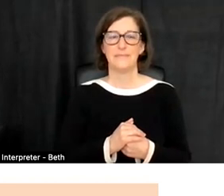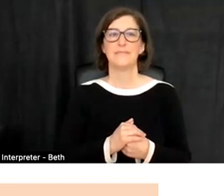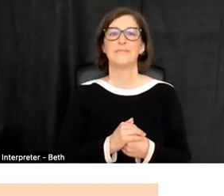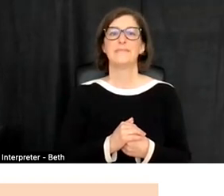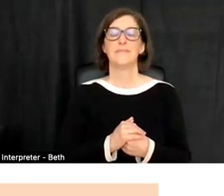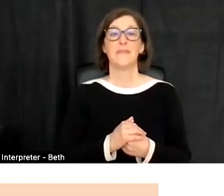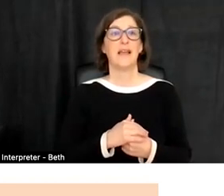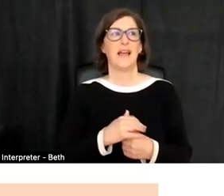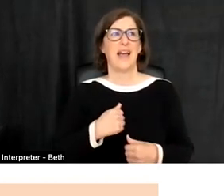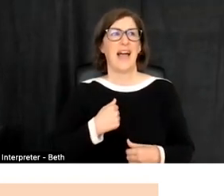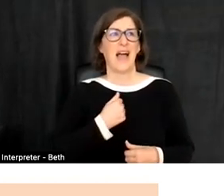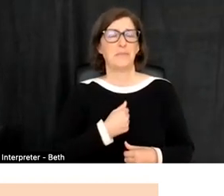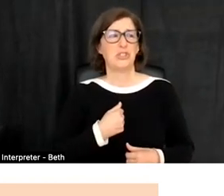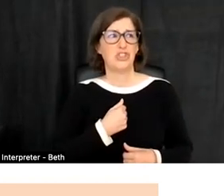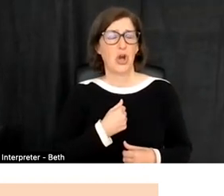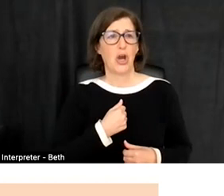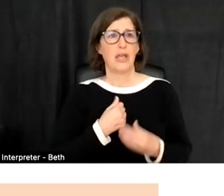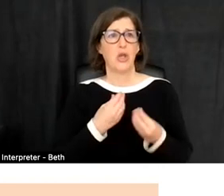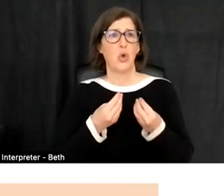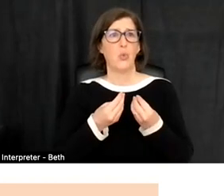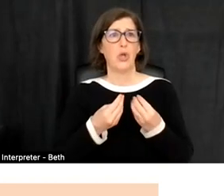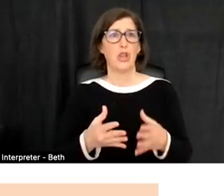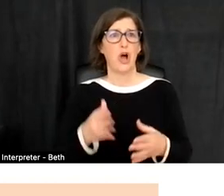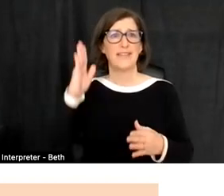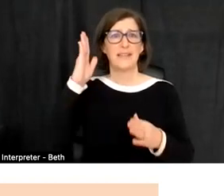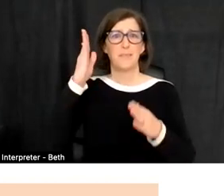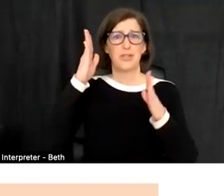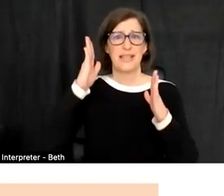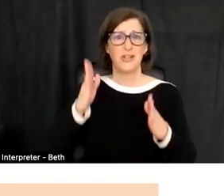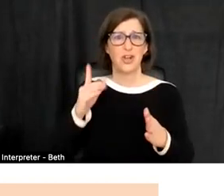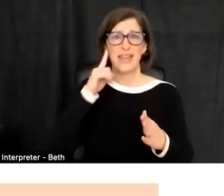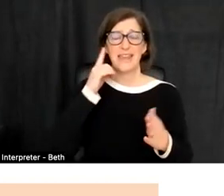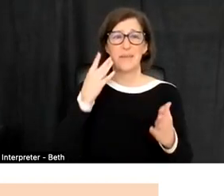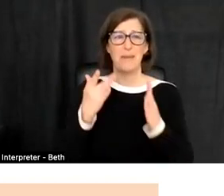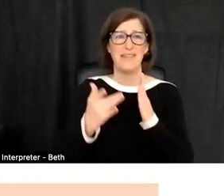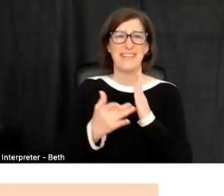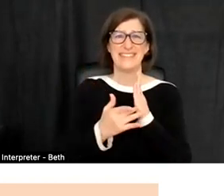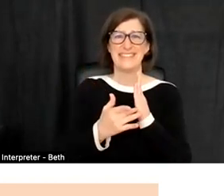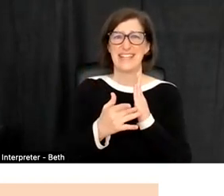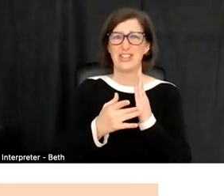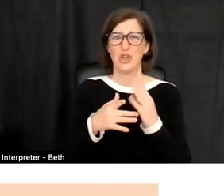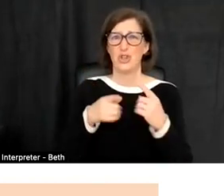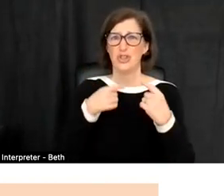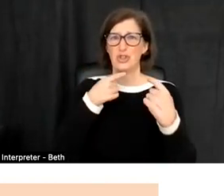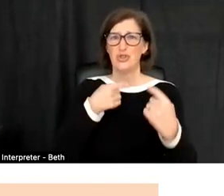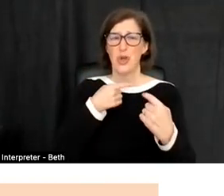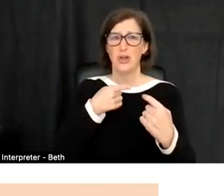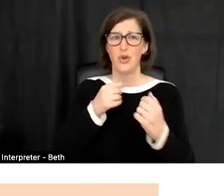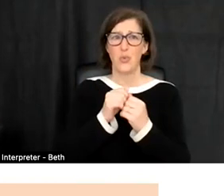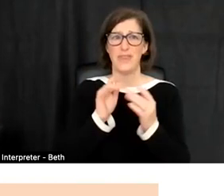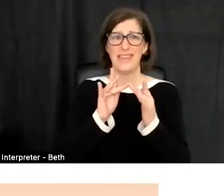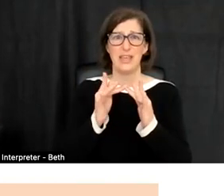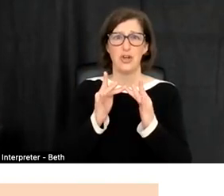We seem to have lost our presenter. I think there might be a technical difficulty here with the internet